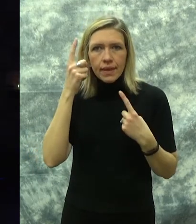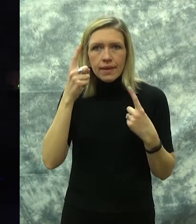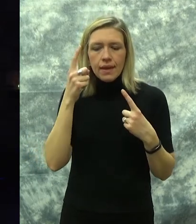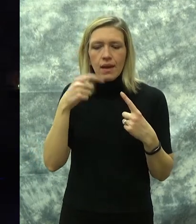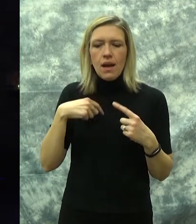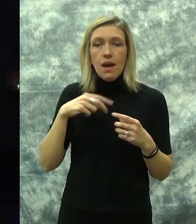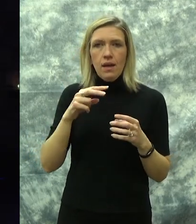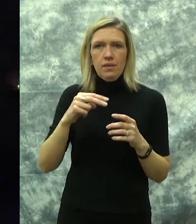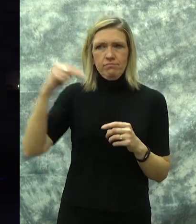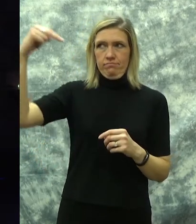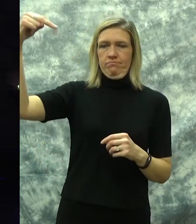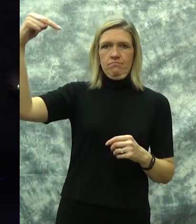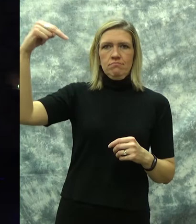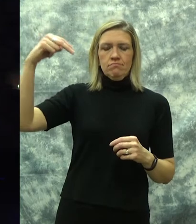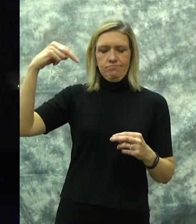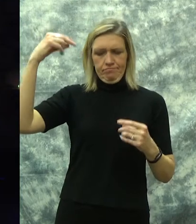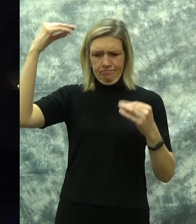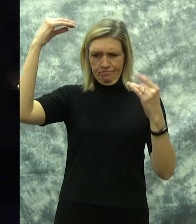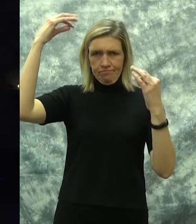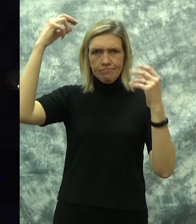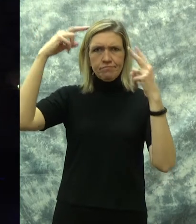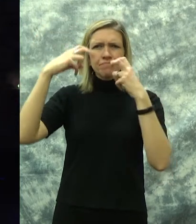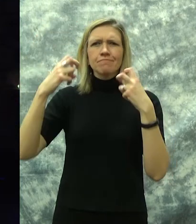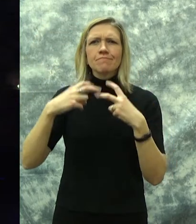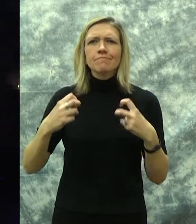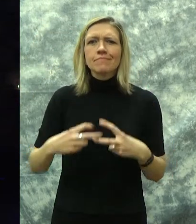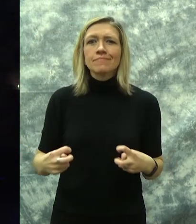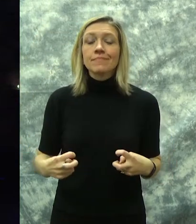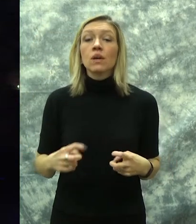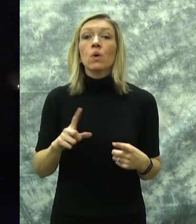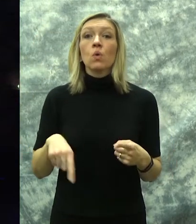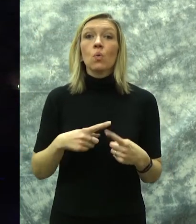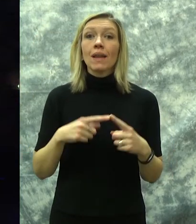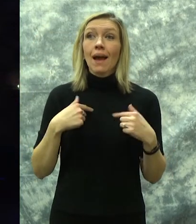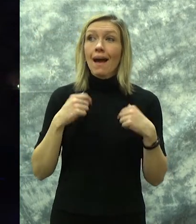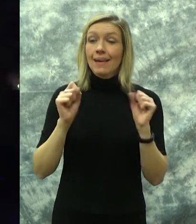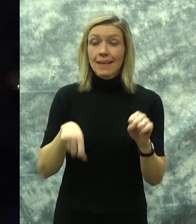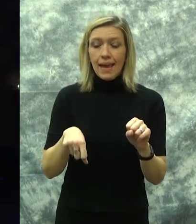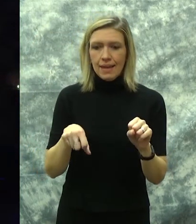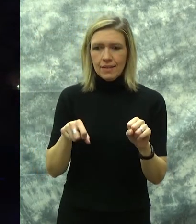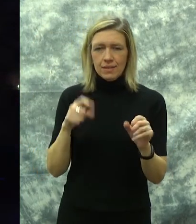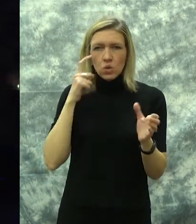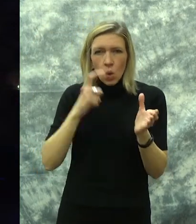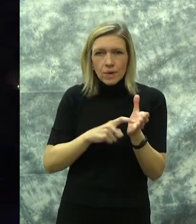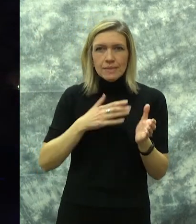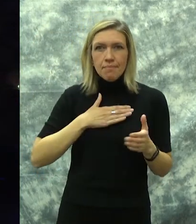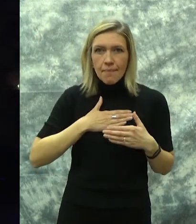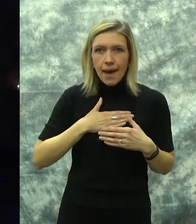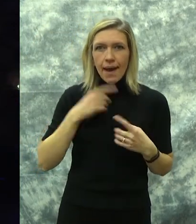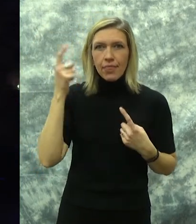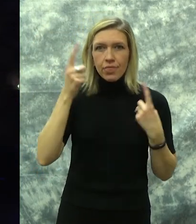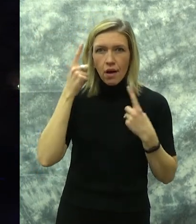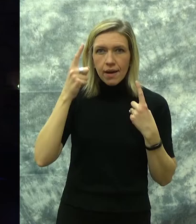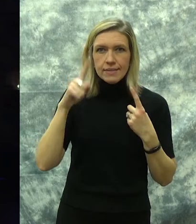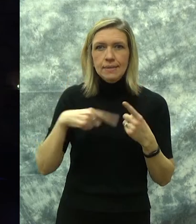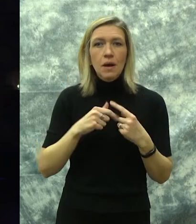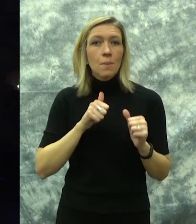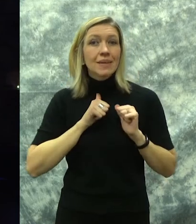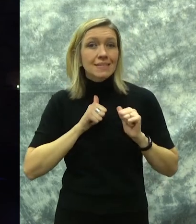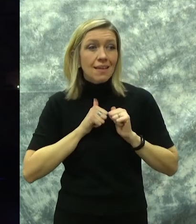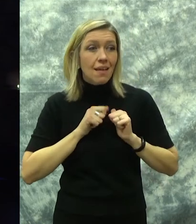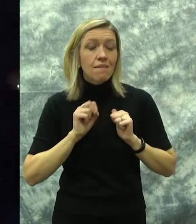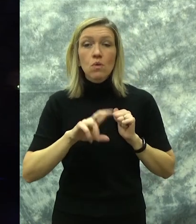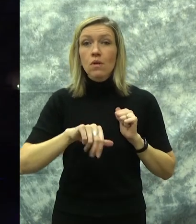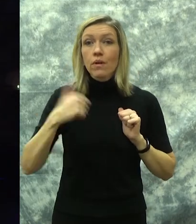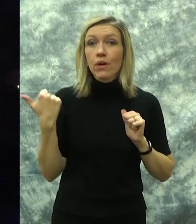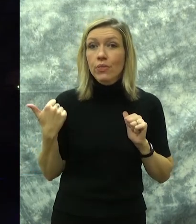go on in my head. Because once I can observe what it is that I'm thinking about myself, about anybody else, or about